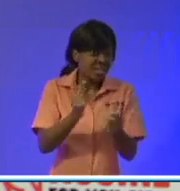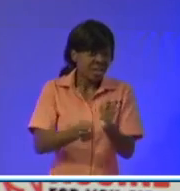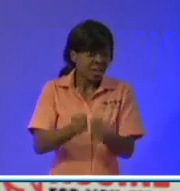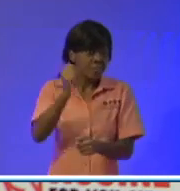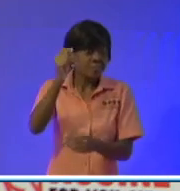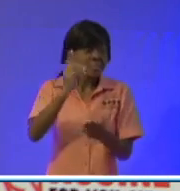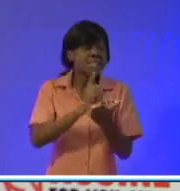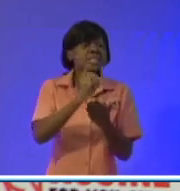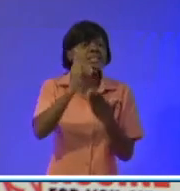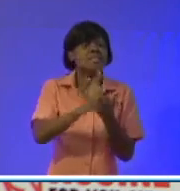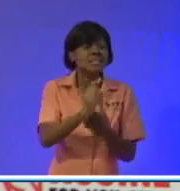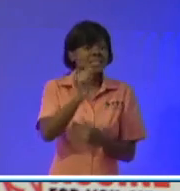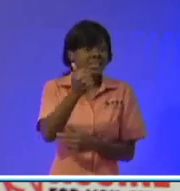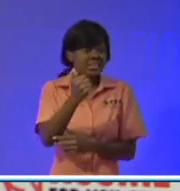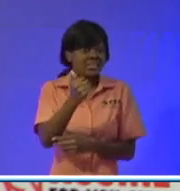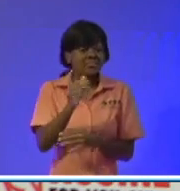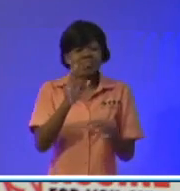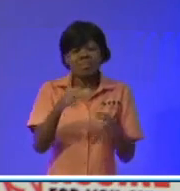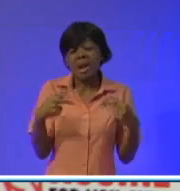coming in from BGI.